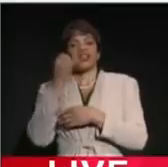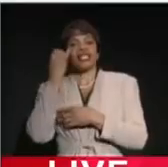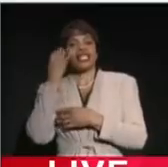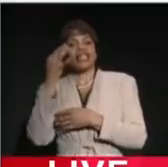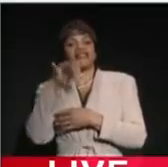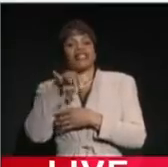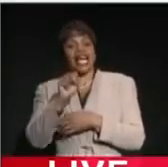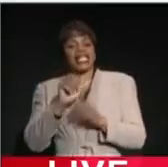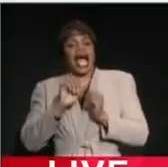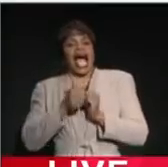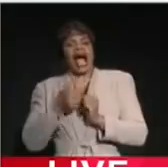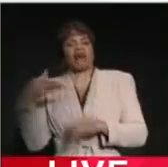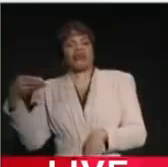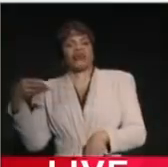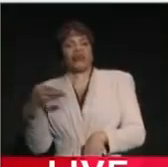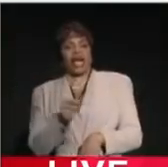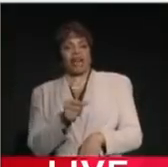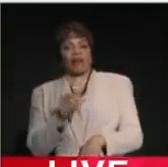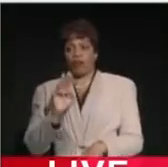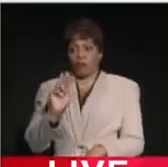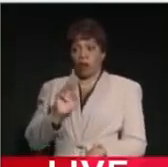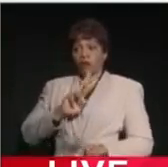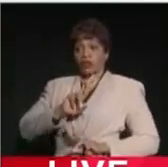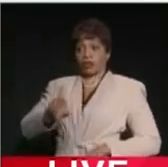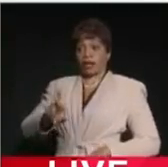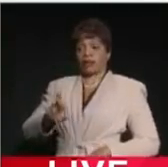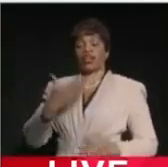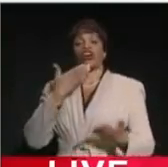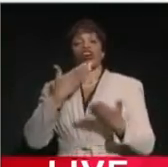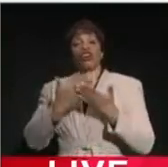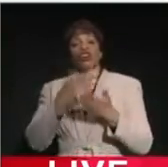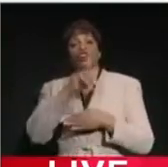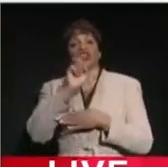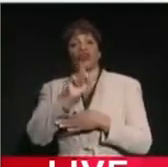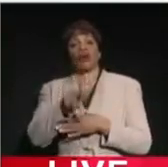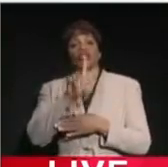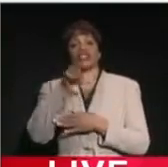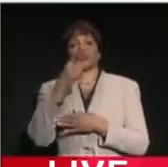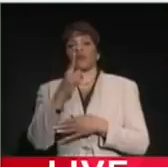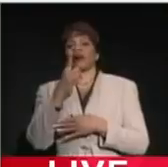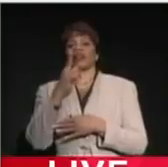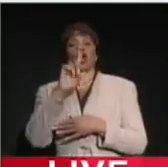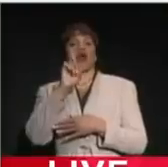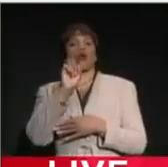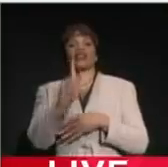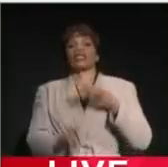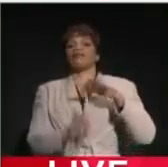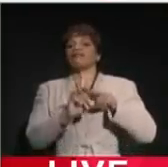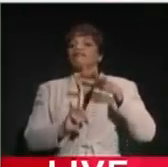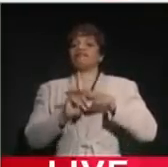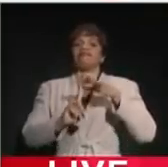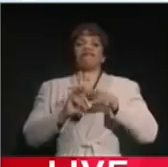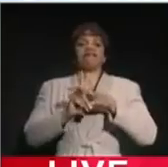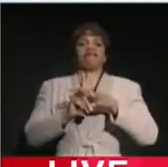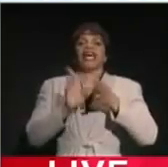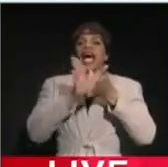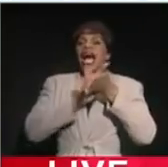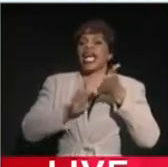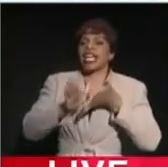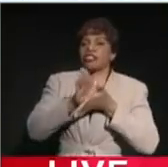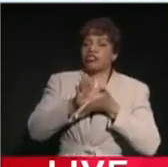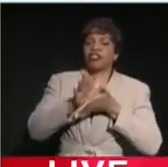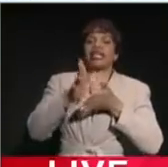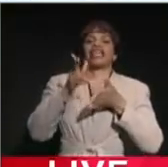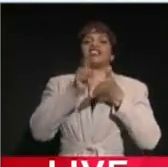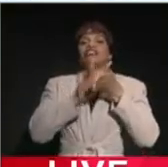for it? Mr. Murphy, we'll let you answer that first. Great question, by the way. This is one that comes up all the time. Higher education has become out of the reach